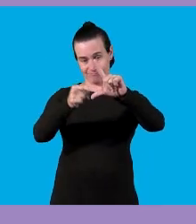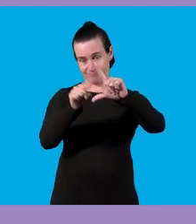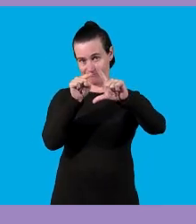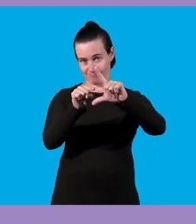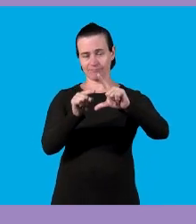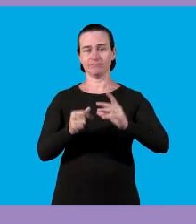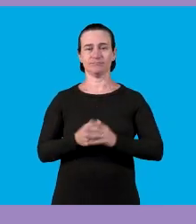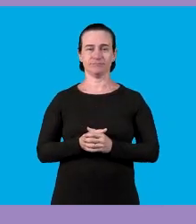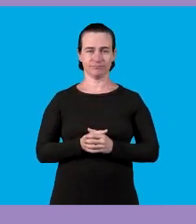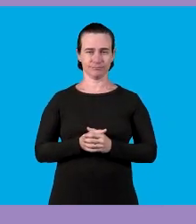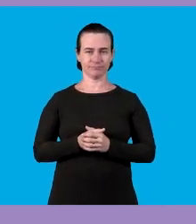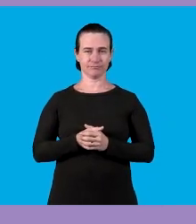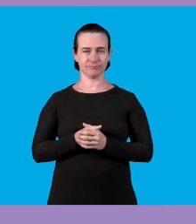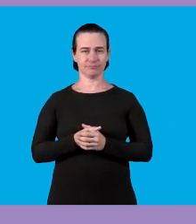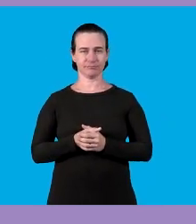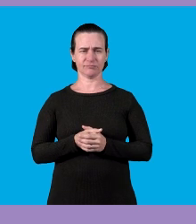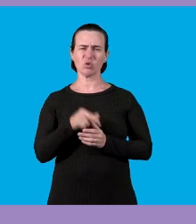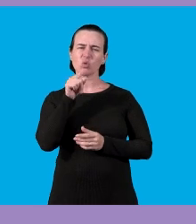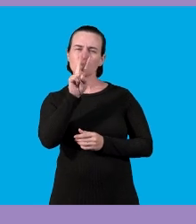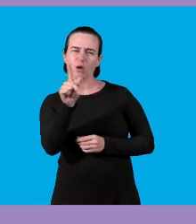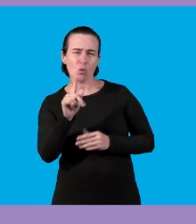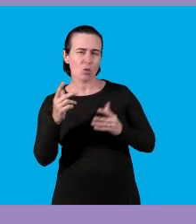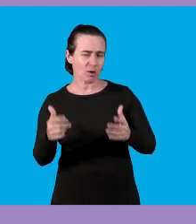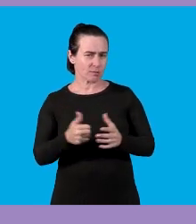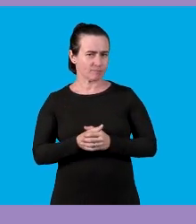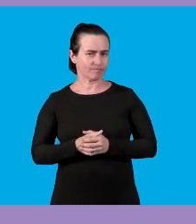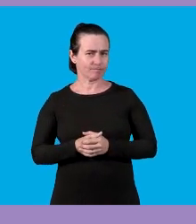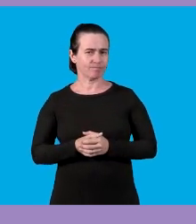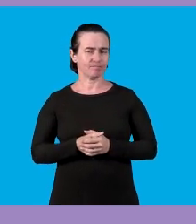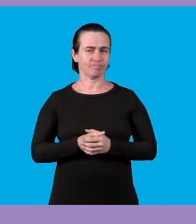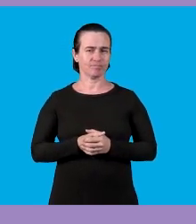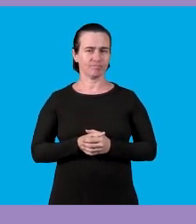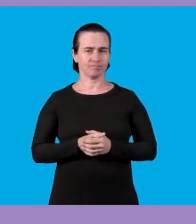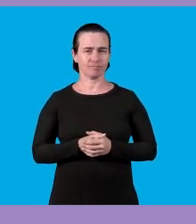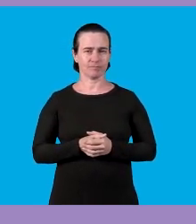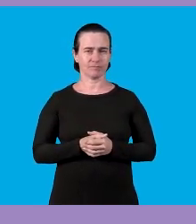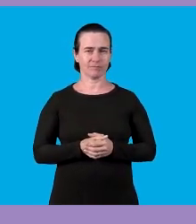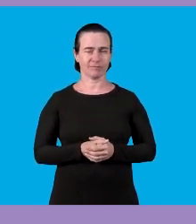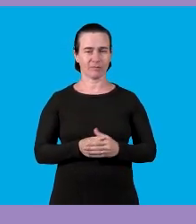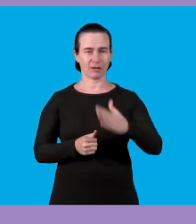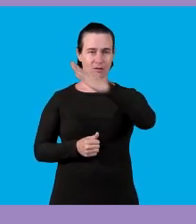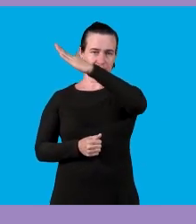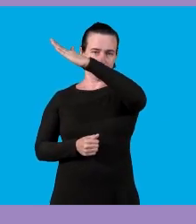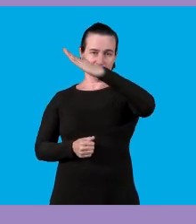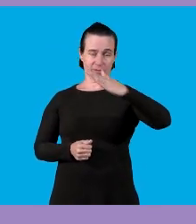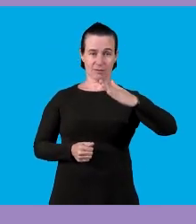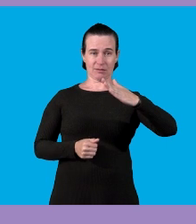Angle DEC is that angle there. And what do you notice is that it is adjacent to